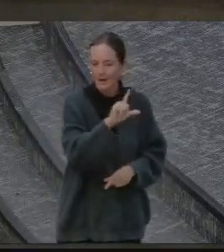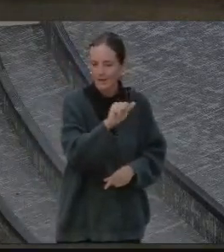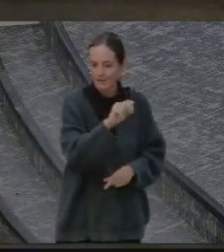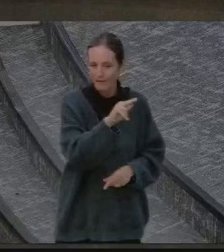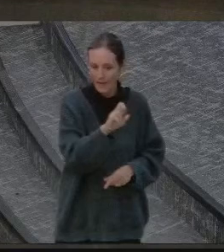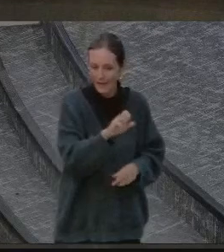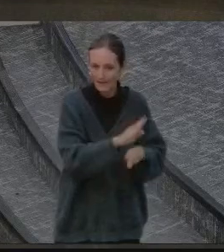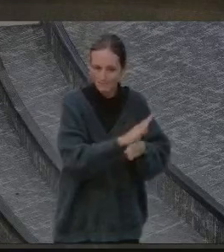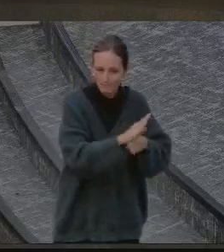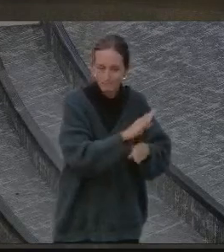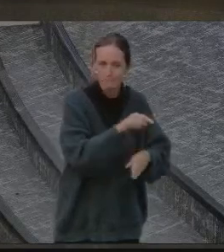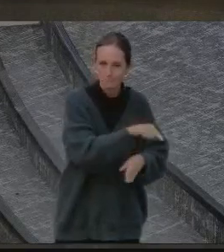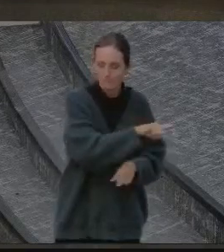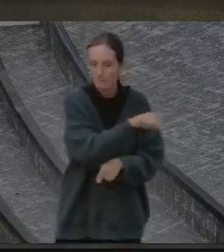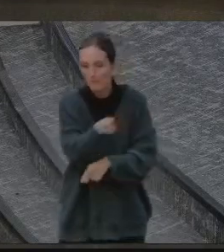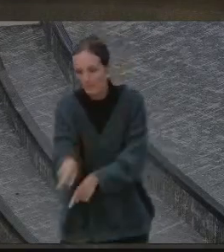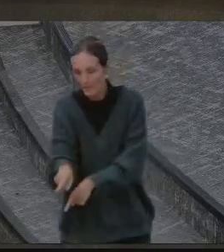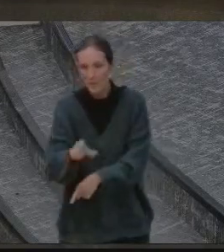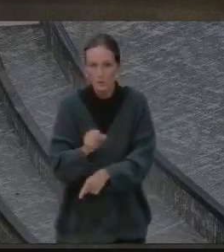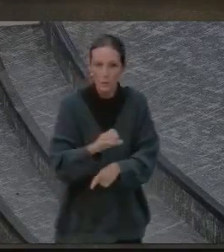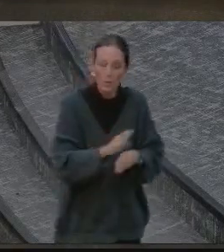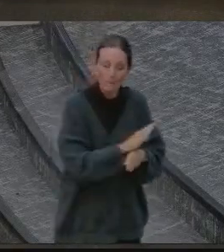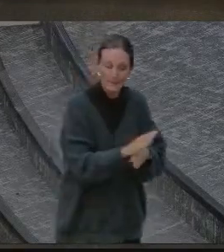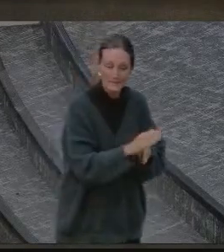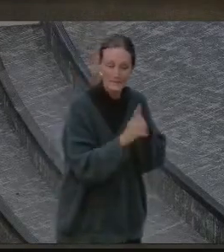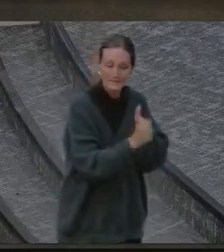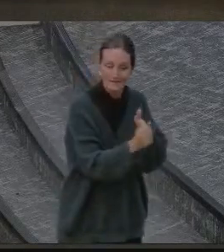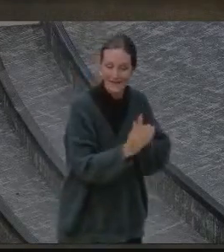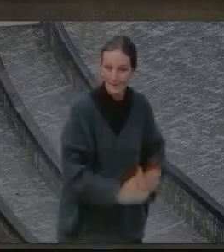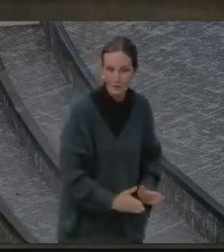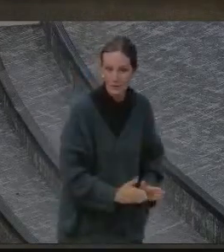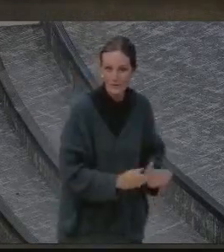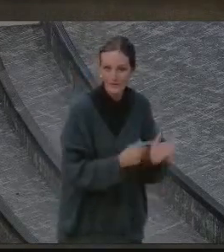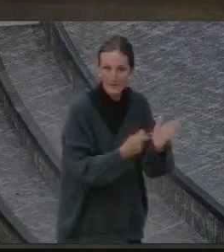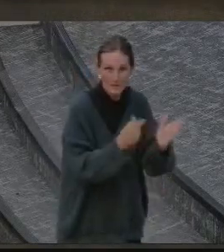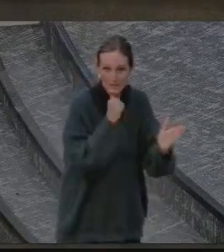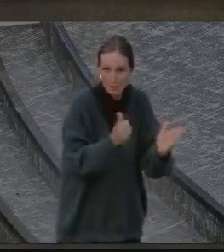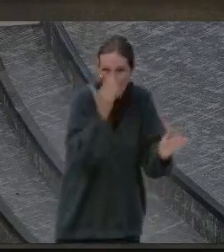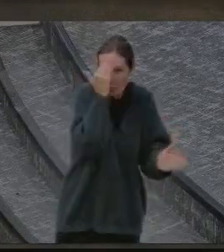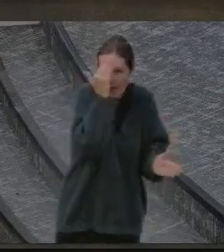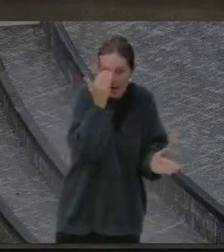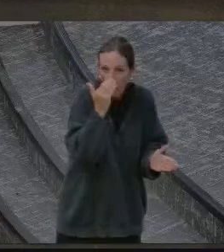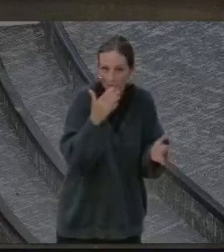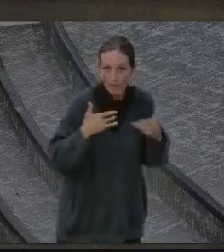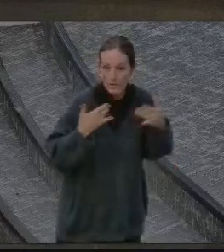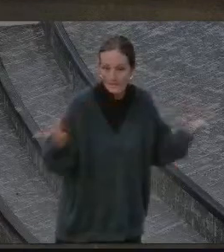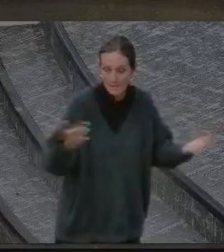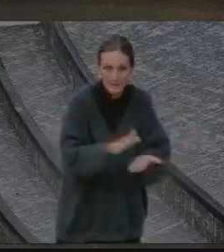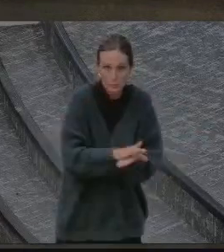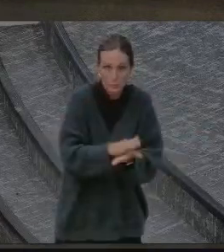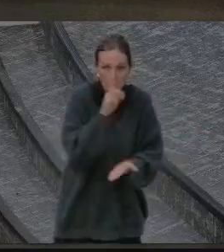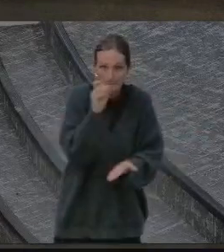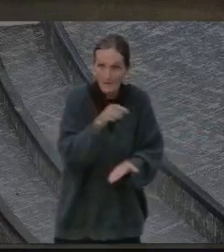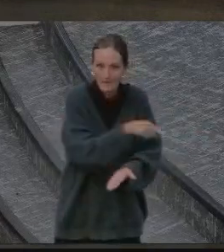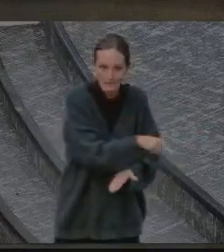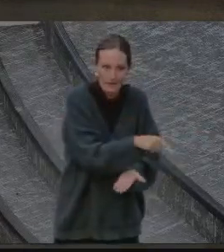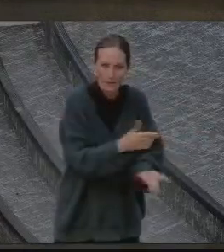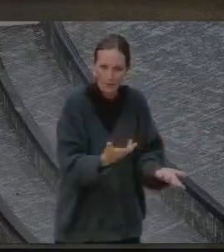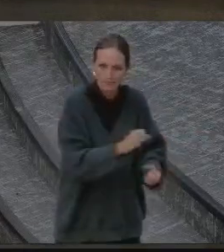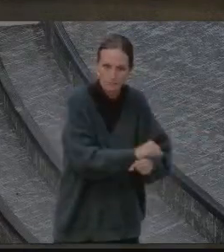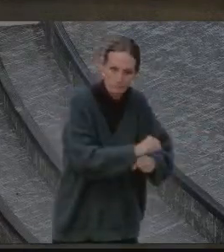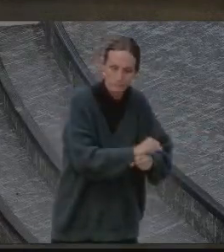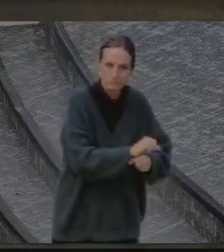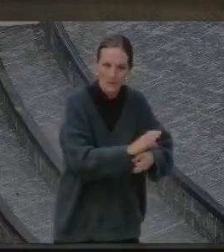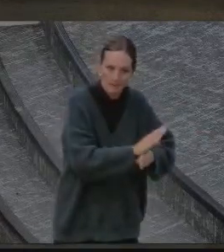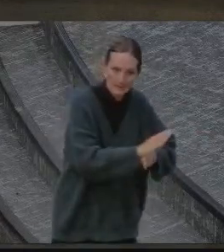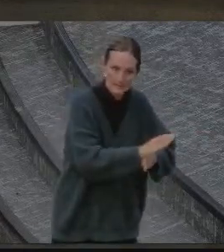those industry leaders who sometimes may not be, aware of what's going on in our schools because they're so busy doing what they do. So